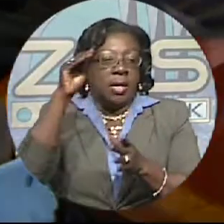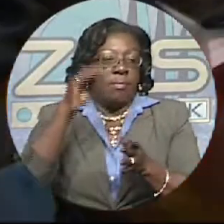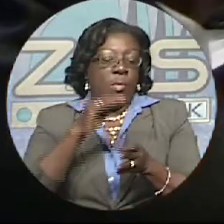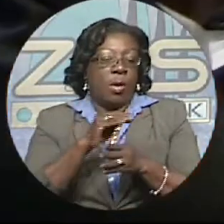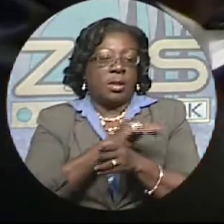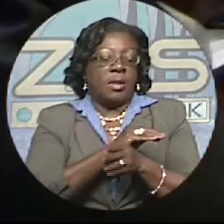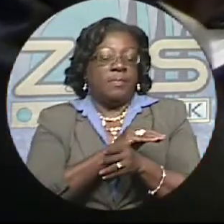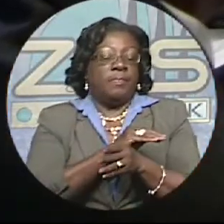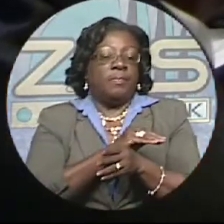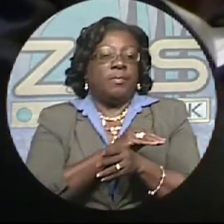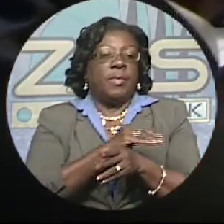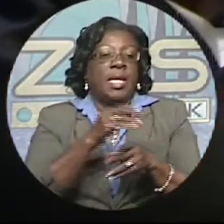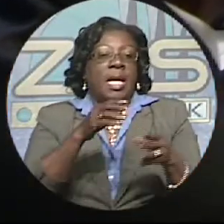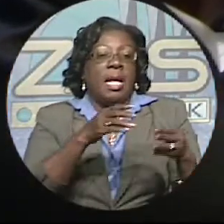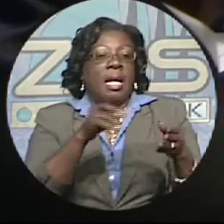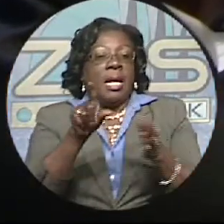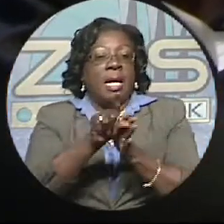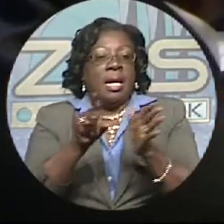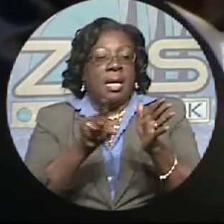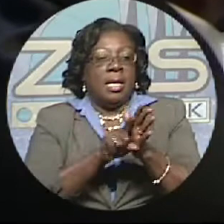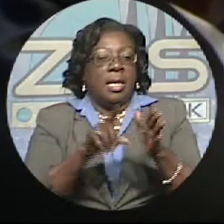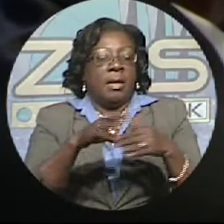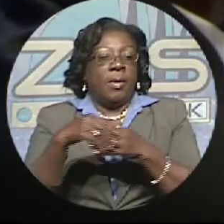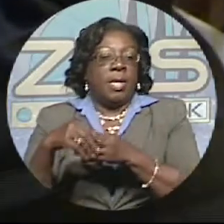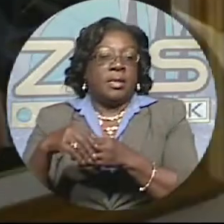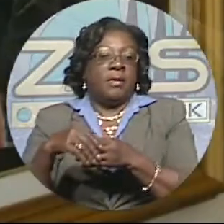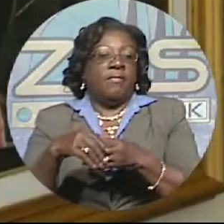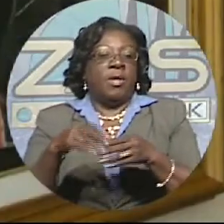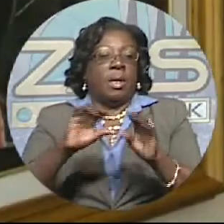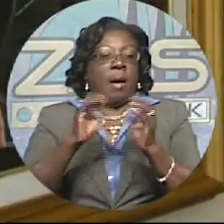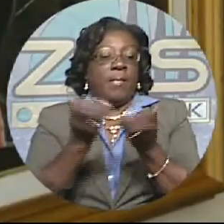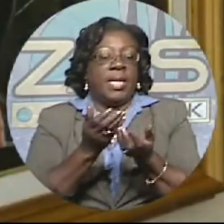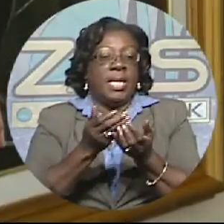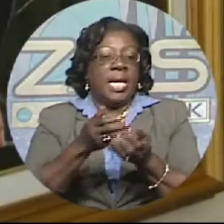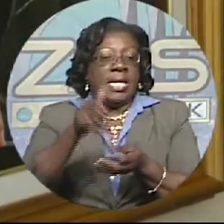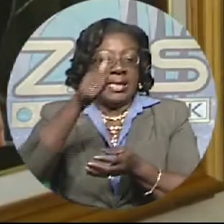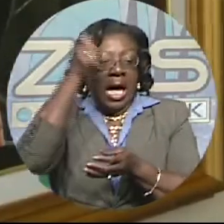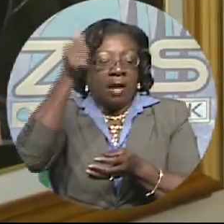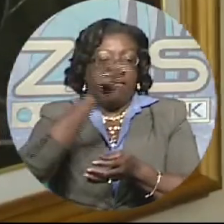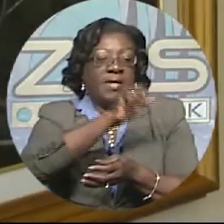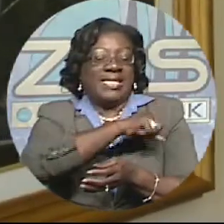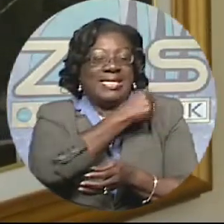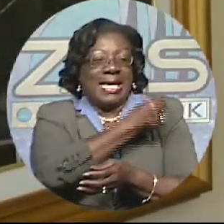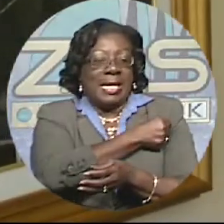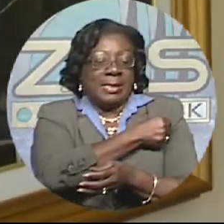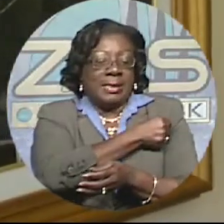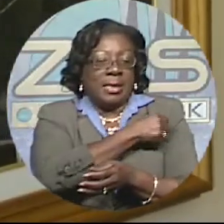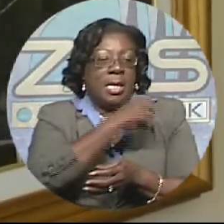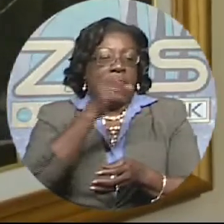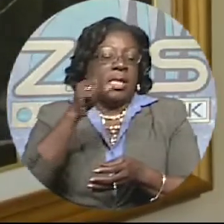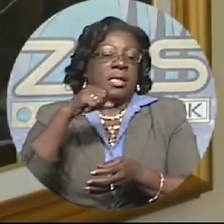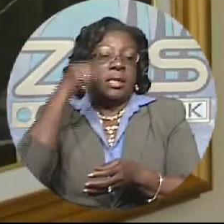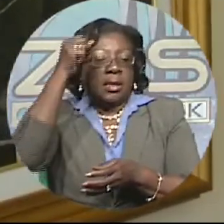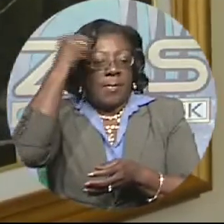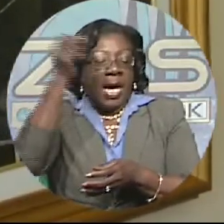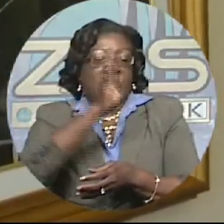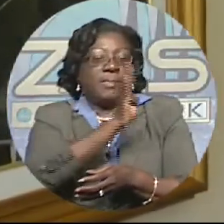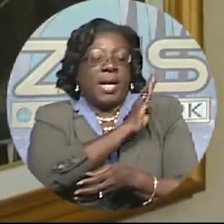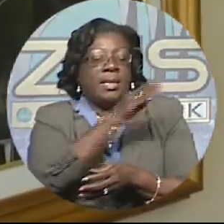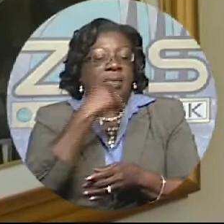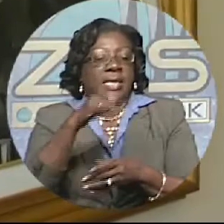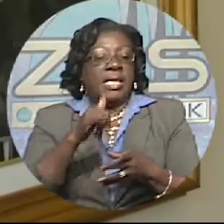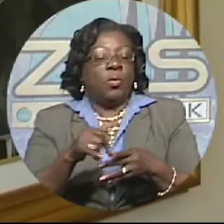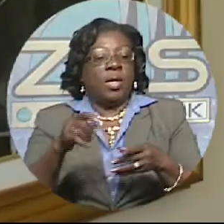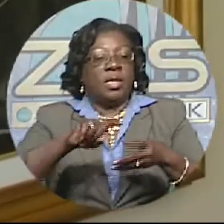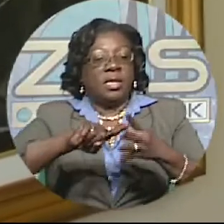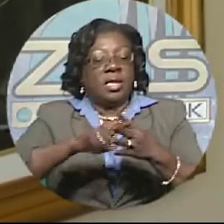Simmons. Legal advisor for the company is attorney Alfred Sayers. CEO of Island Luck, Sebas Bastian, says they want to establish a new model.